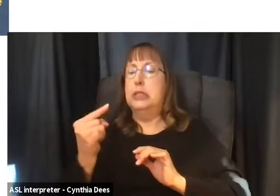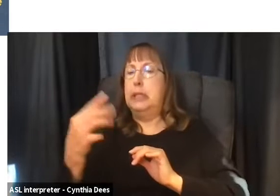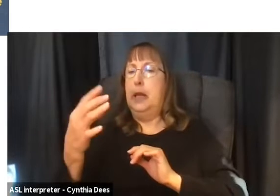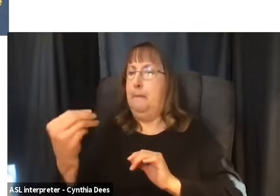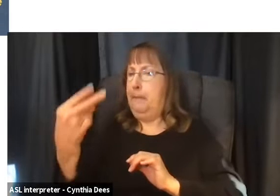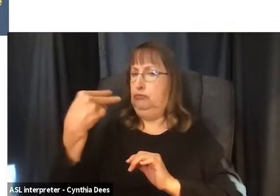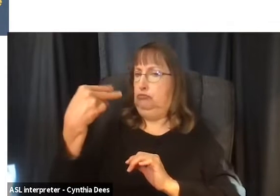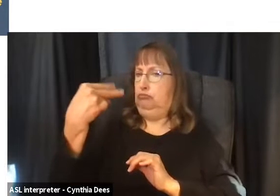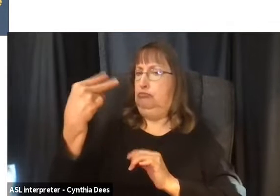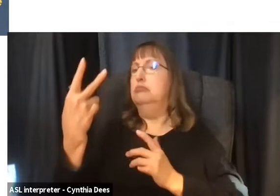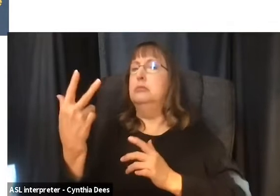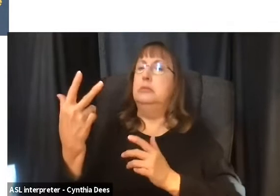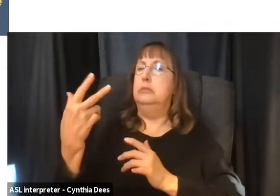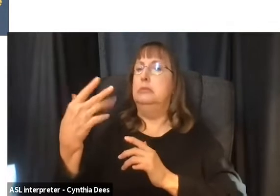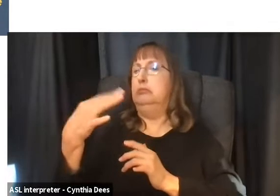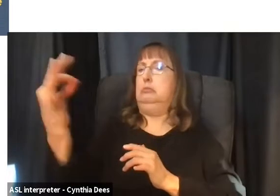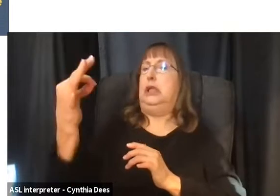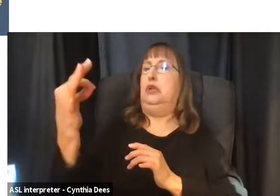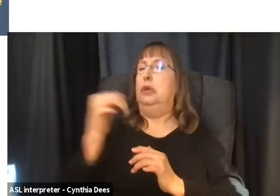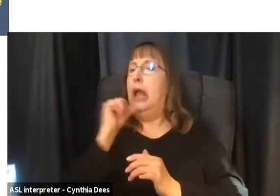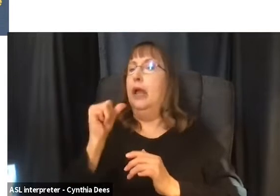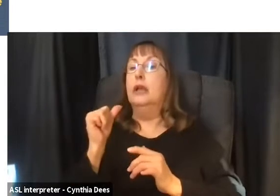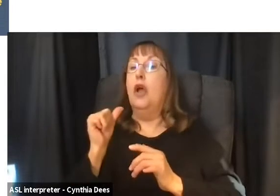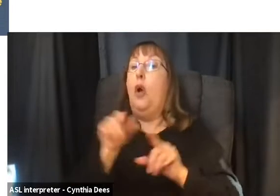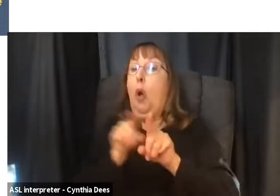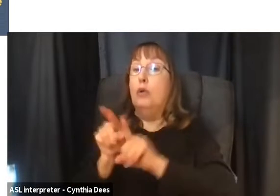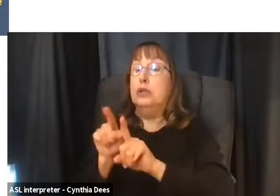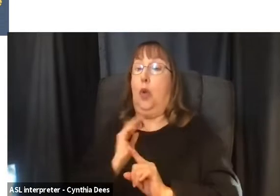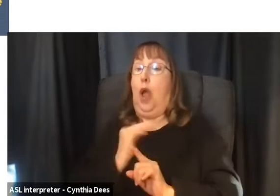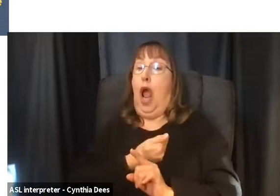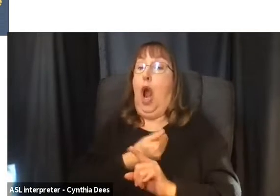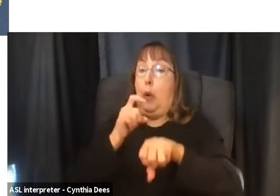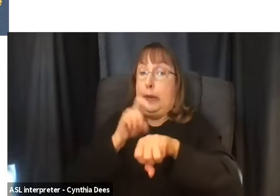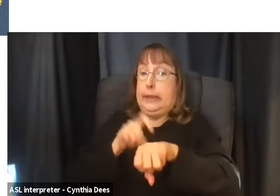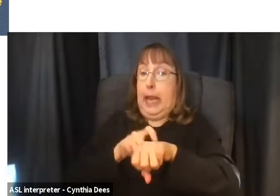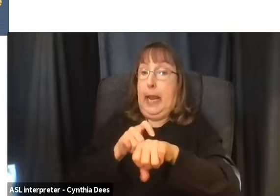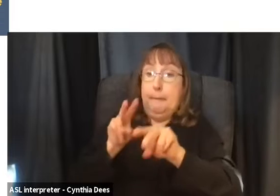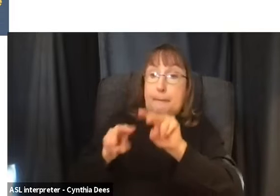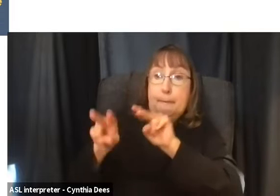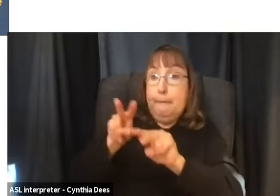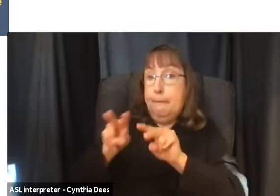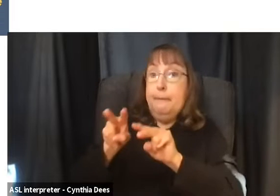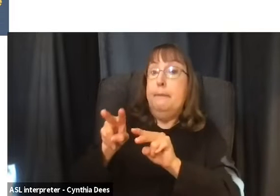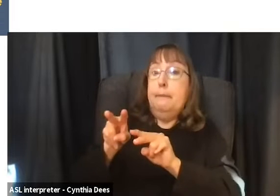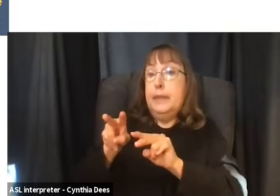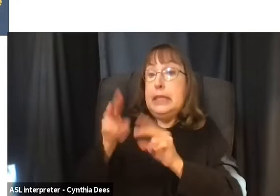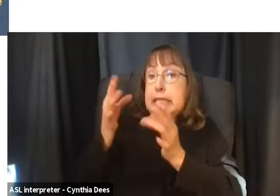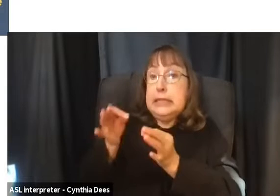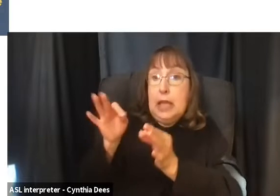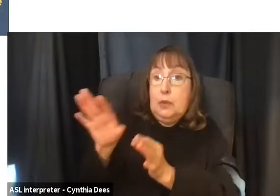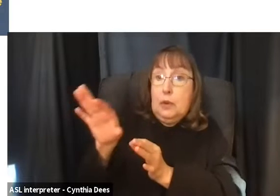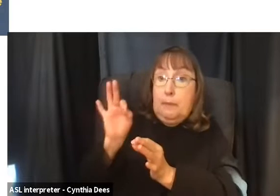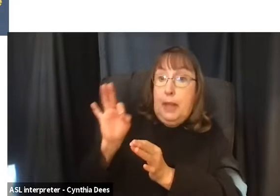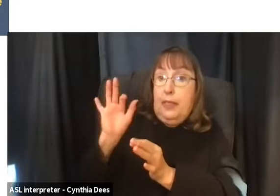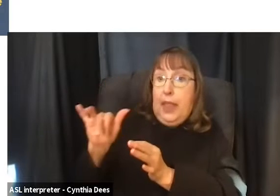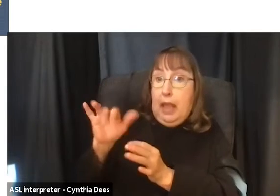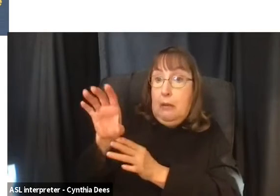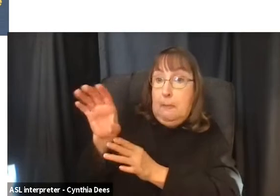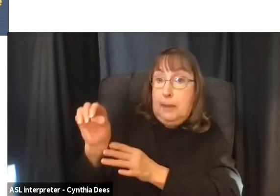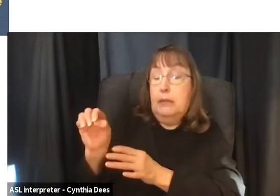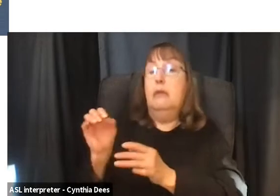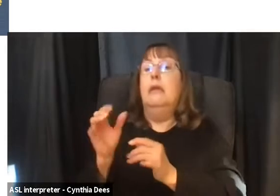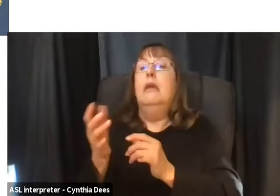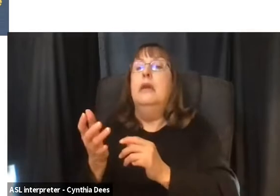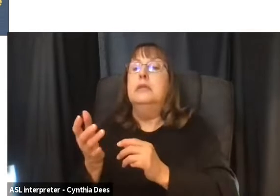if the candidate's going to be a good fit, it's also our time for us to see if the organization is a good fit as well. So some things to